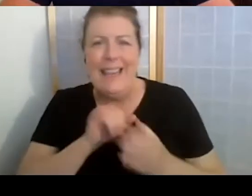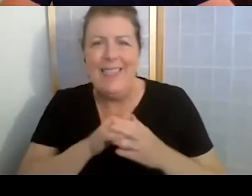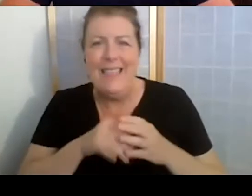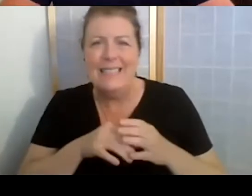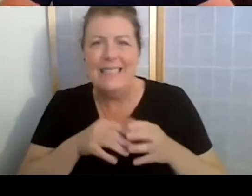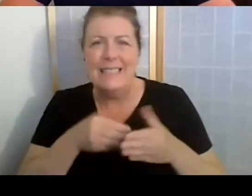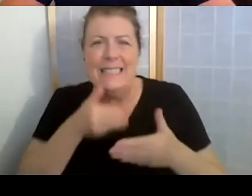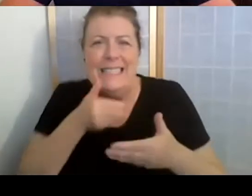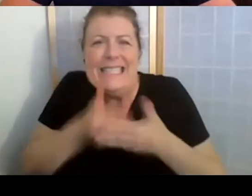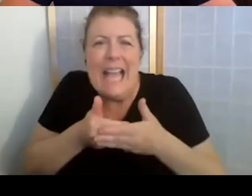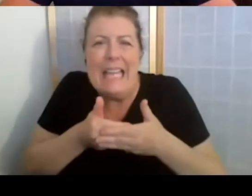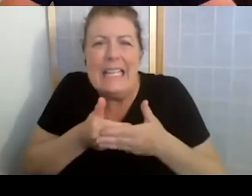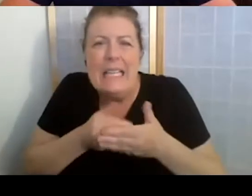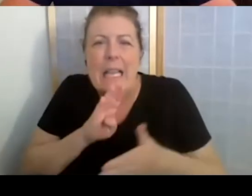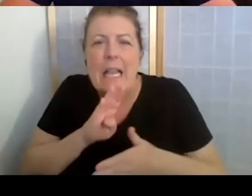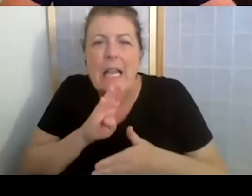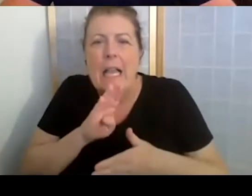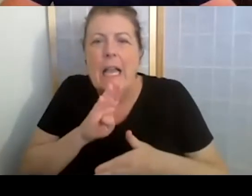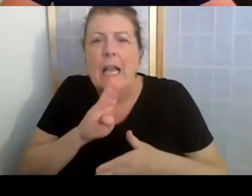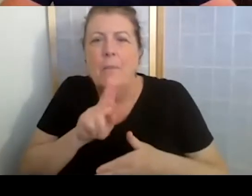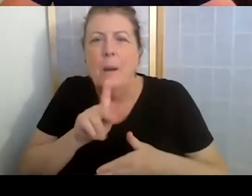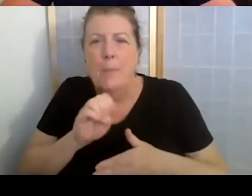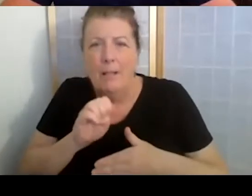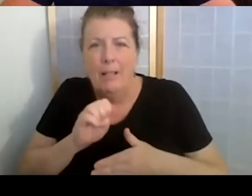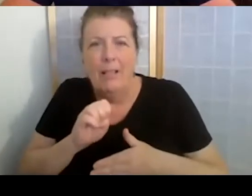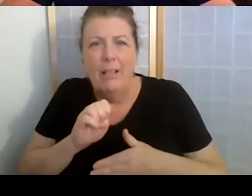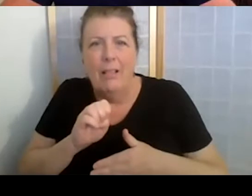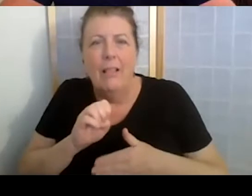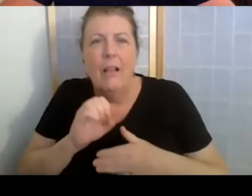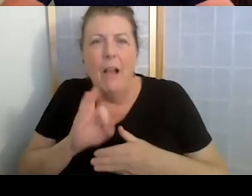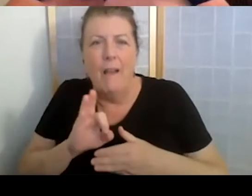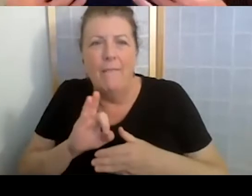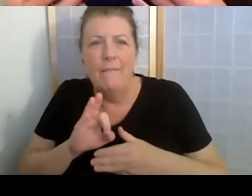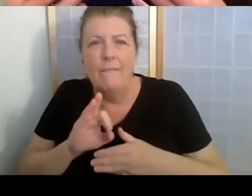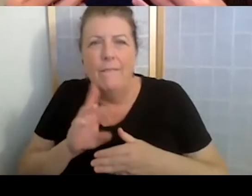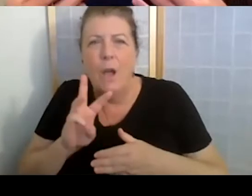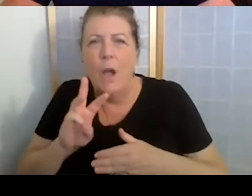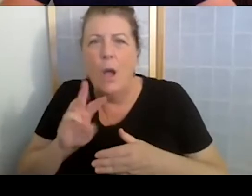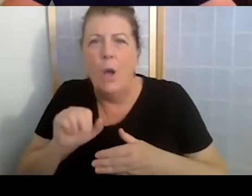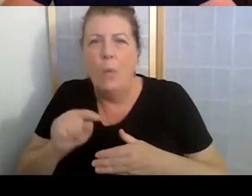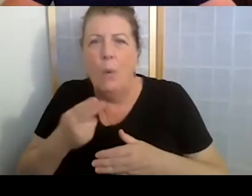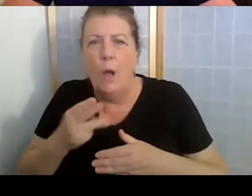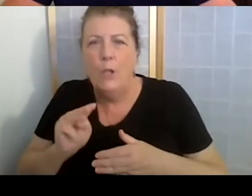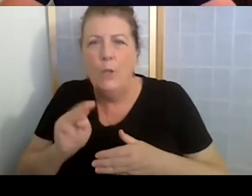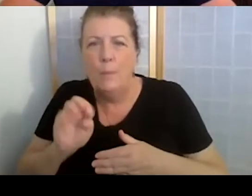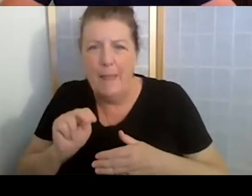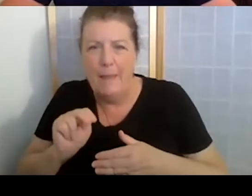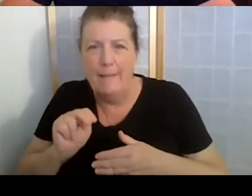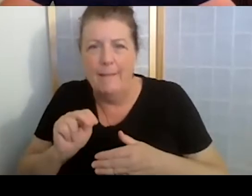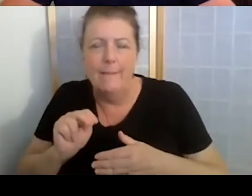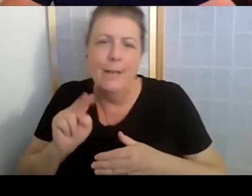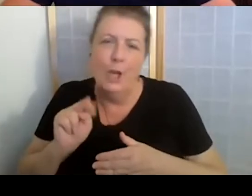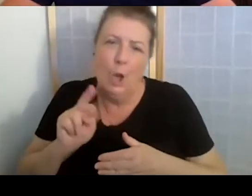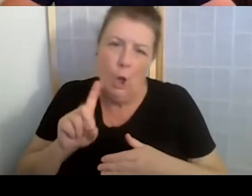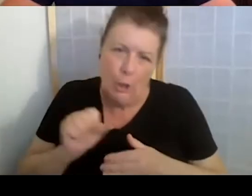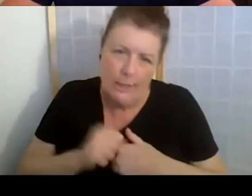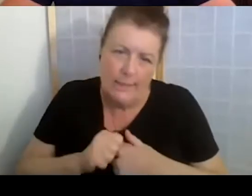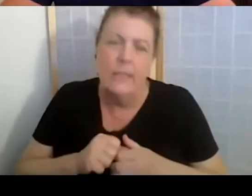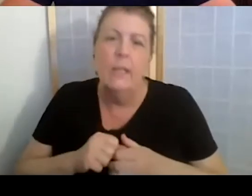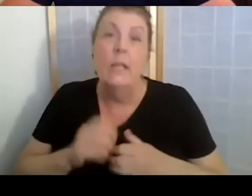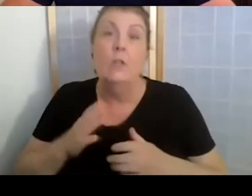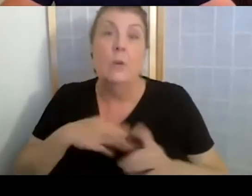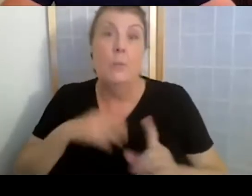where I said, I think this is what the show could be about. And my perception of that conversation